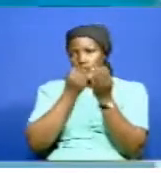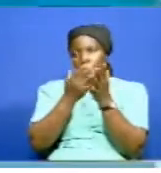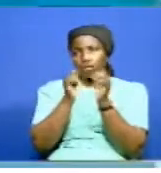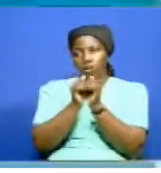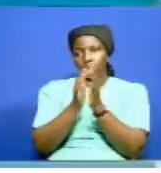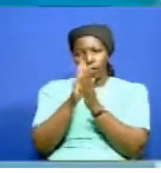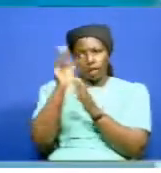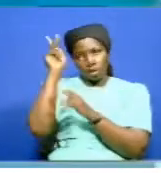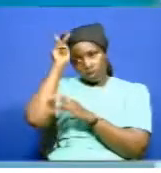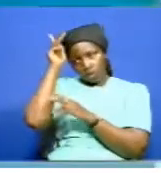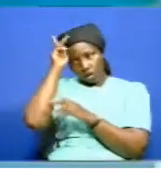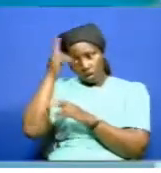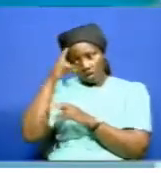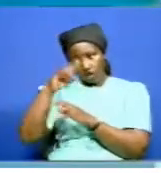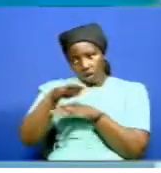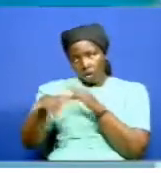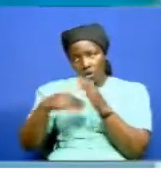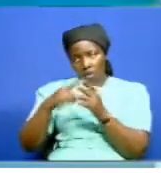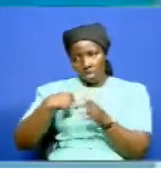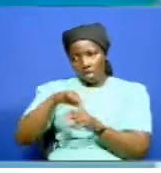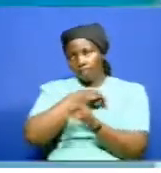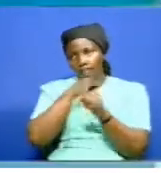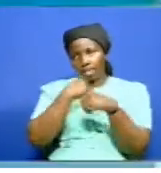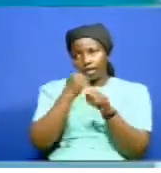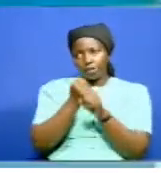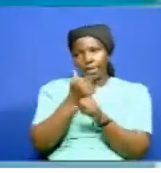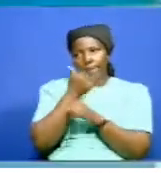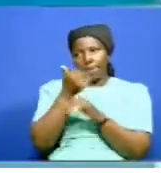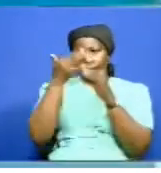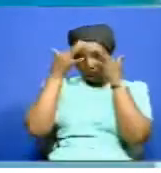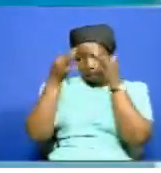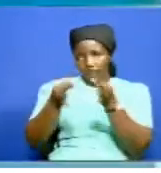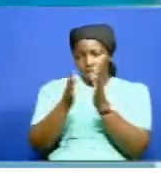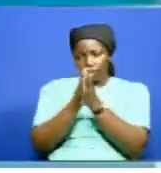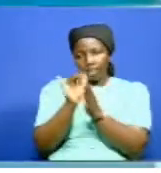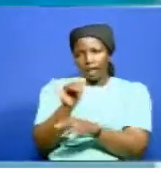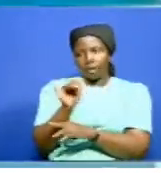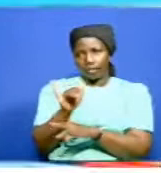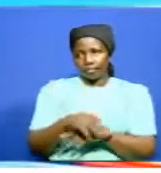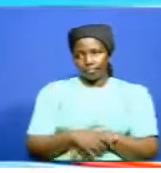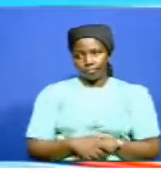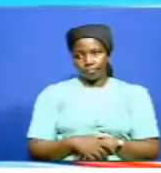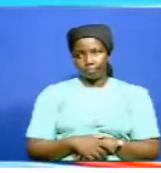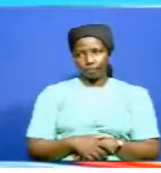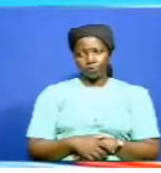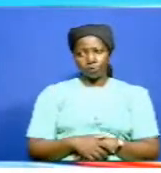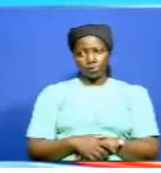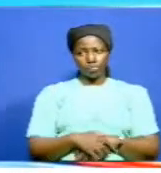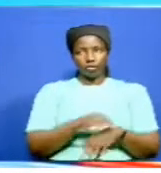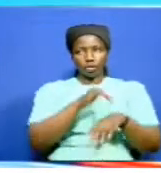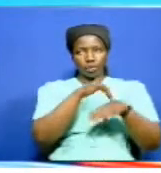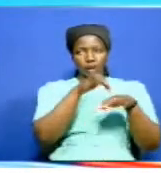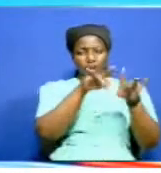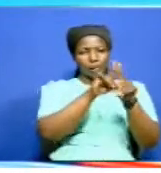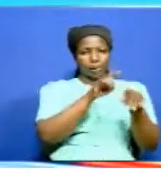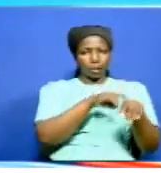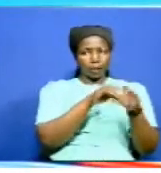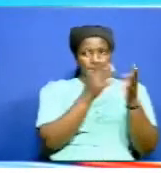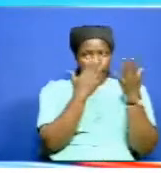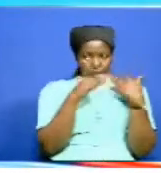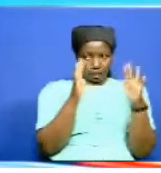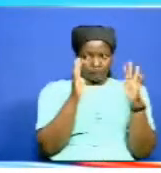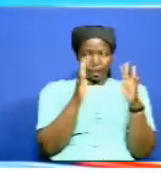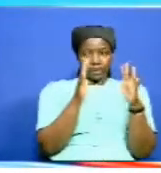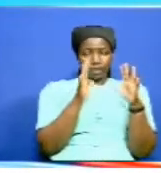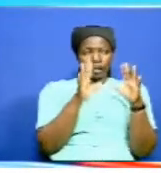we can all make informed decisions with that. Still on the same, just as we wind up,